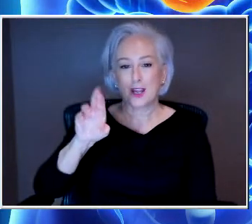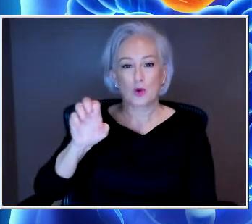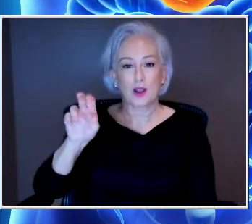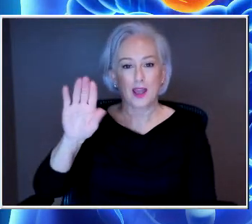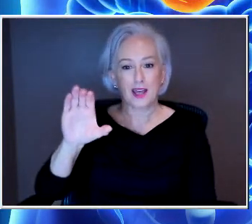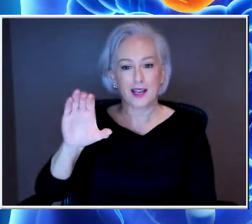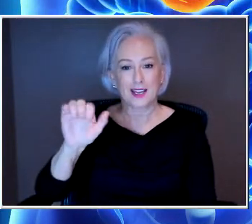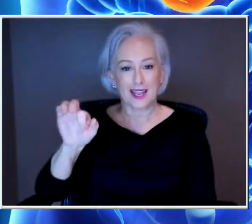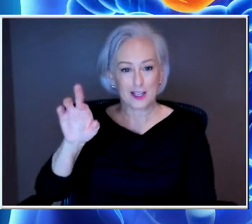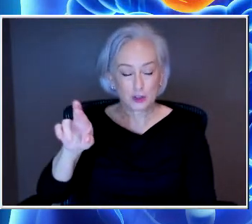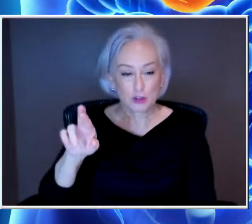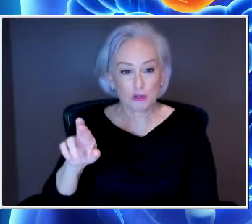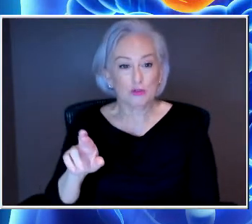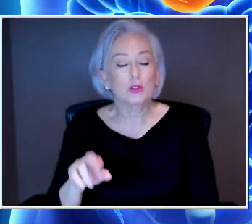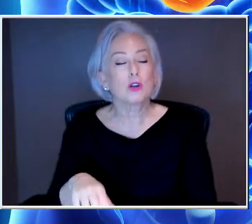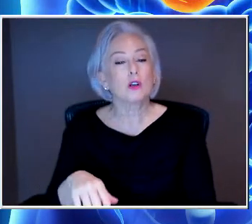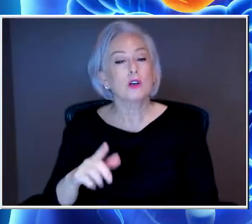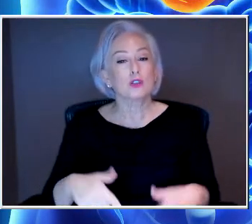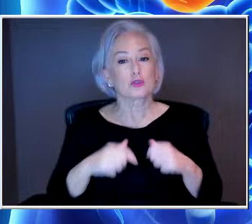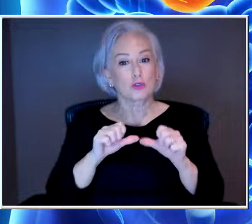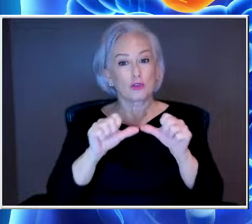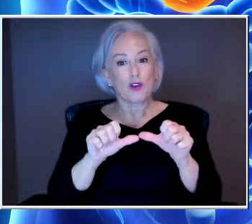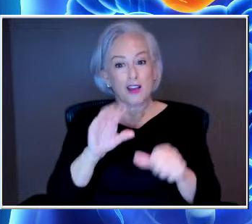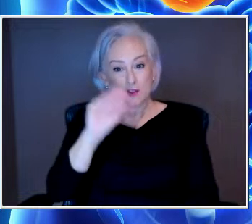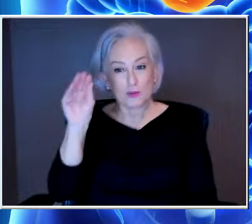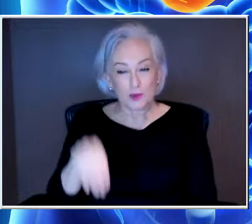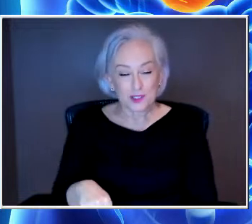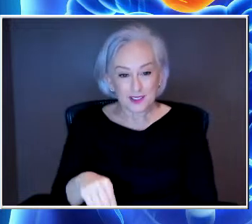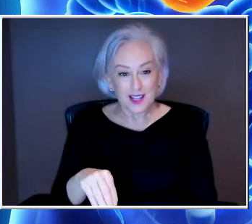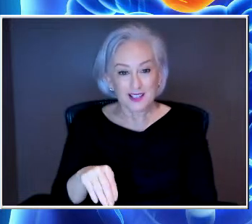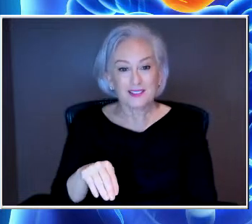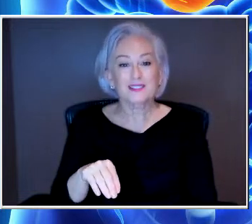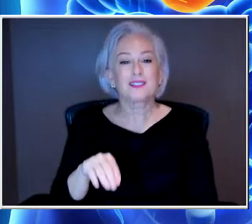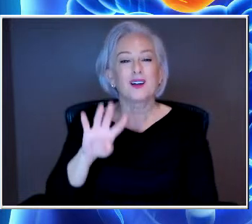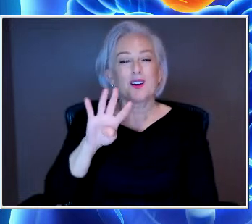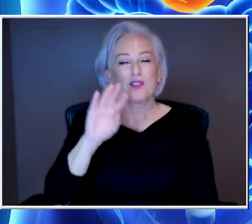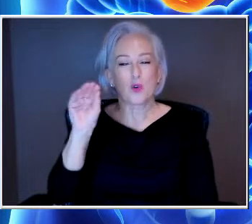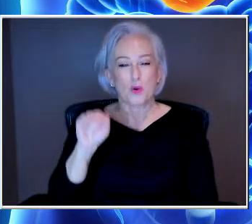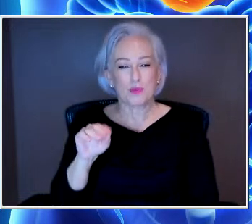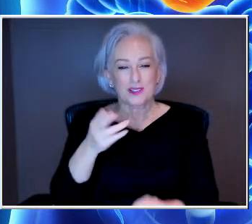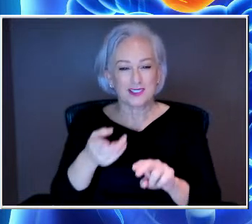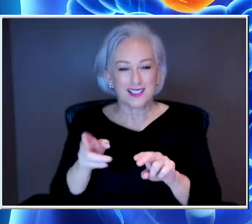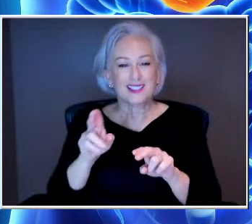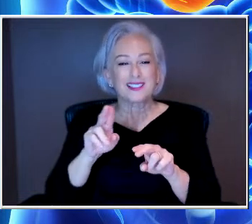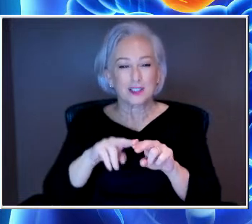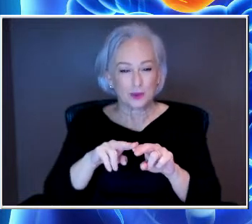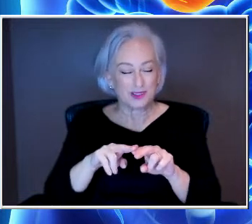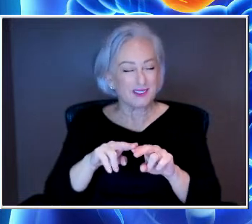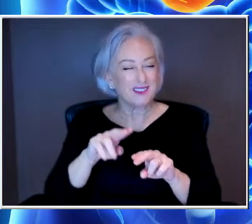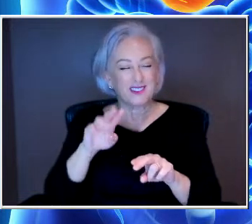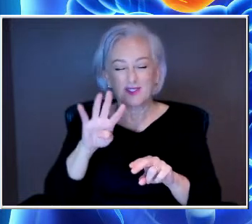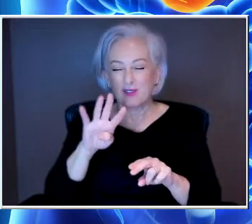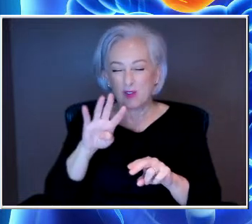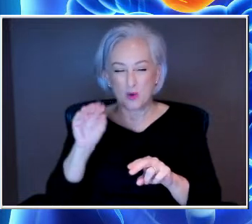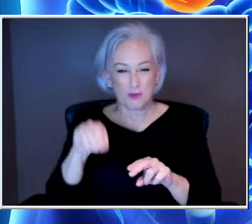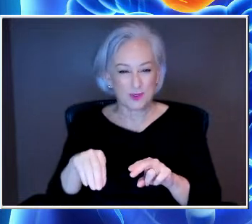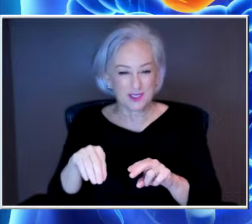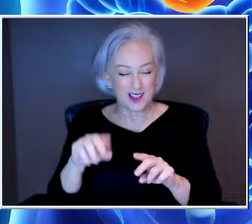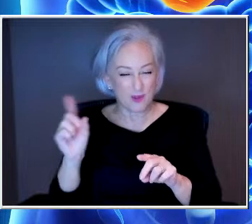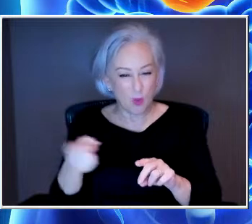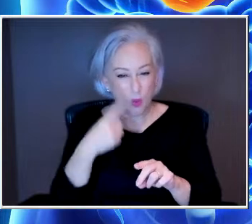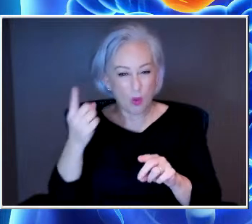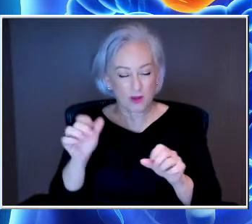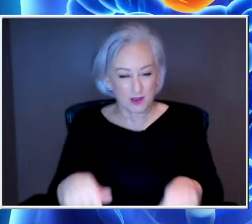only 4% up to 12%, that's still only a 12% survival rate, which means there is much more work to be